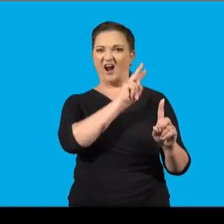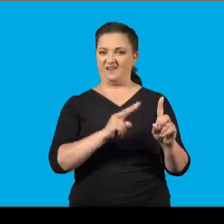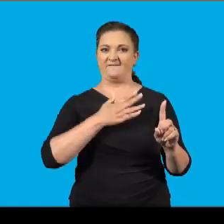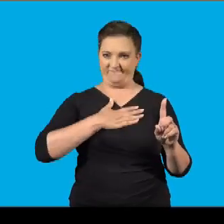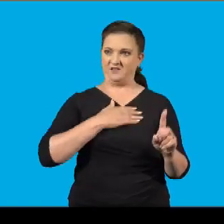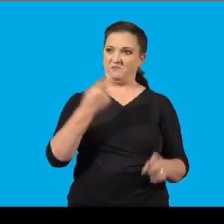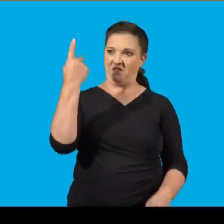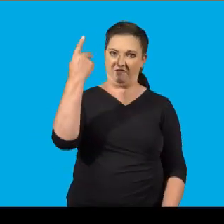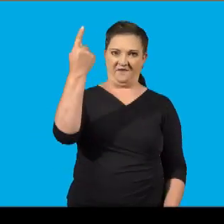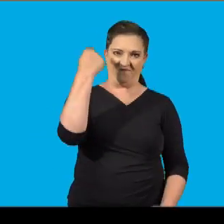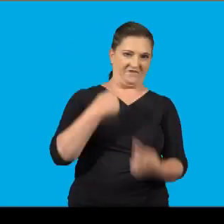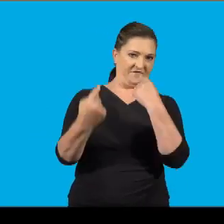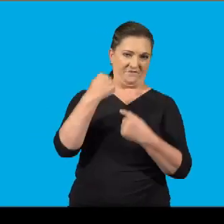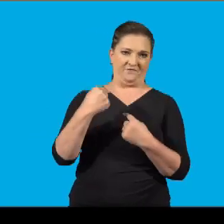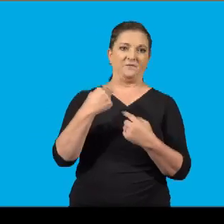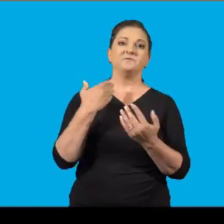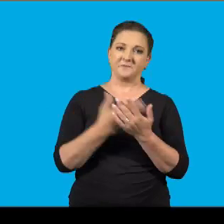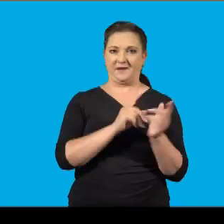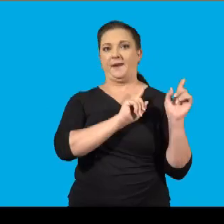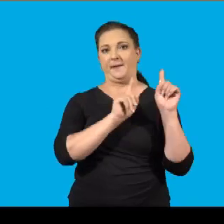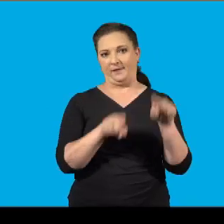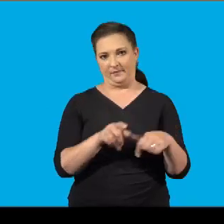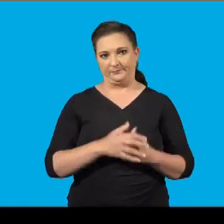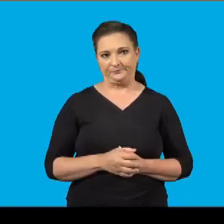come forward to be heard at the TRC.